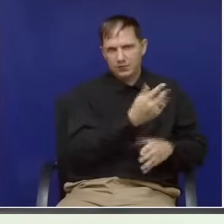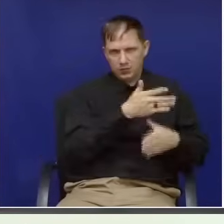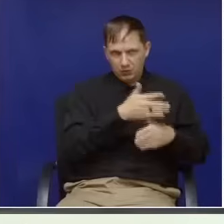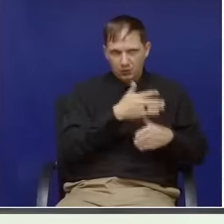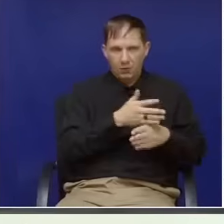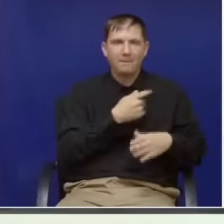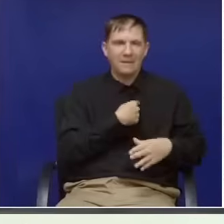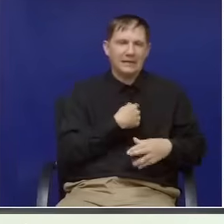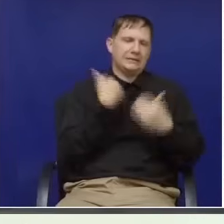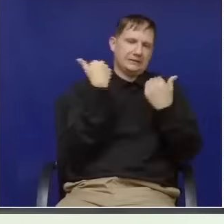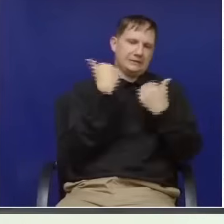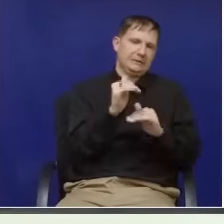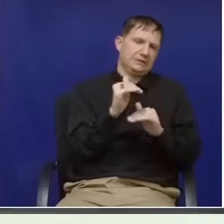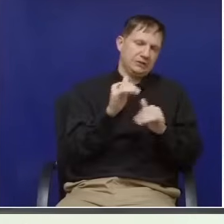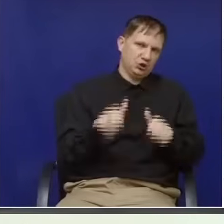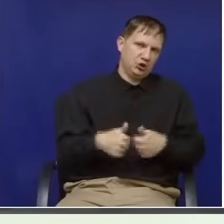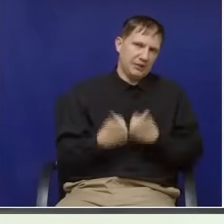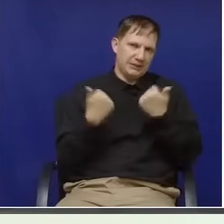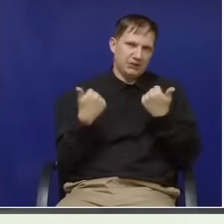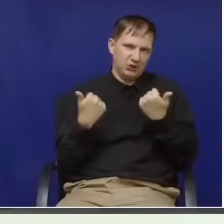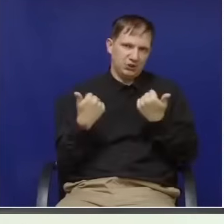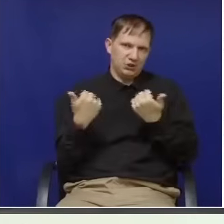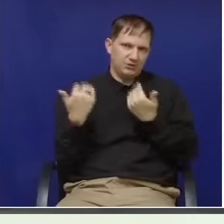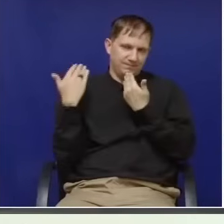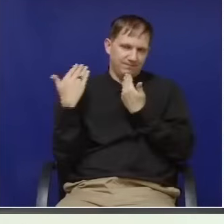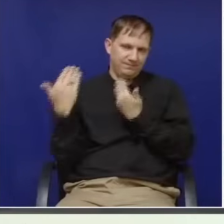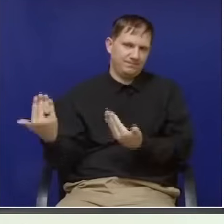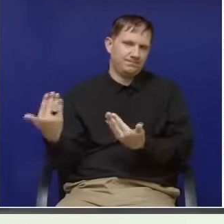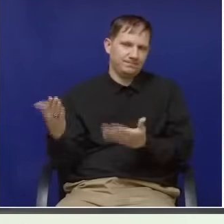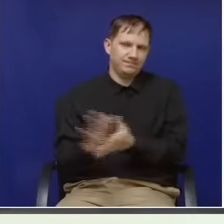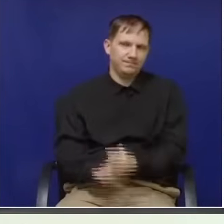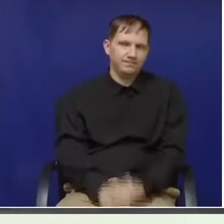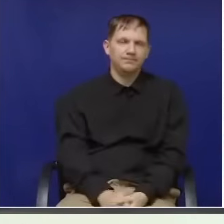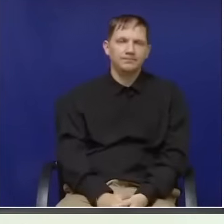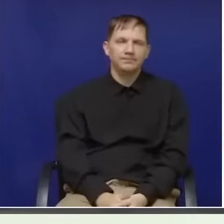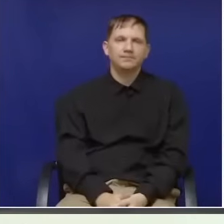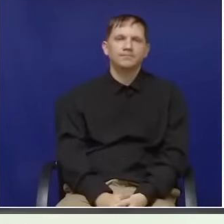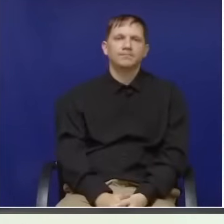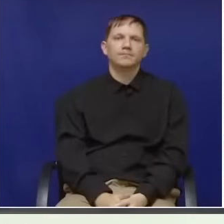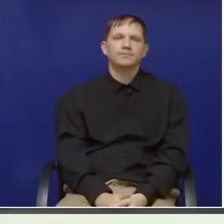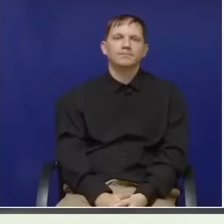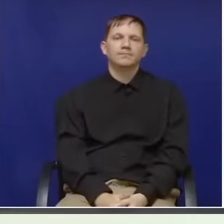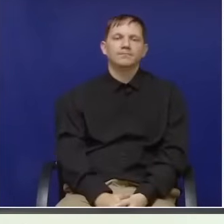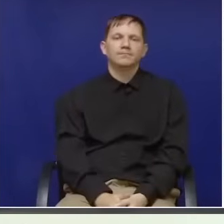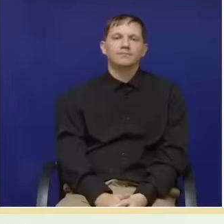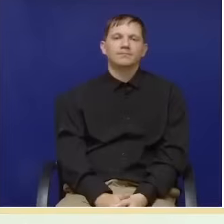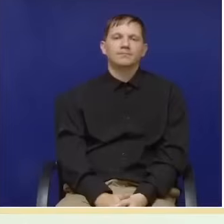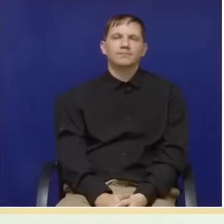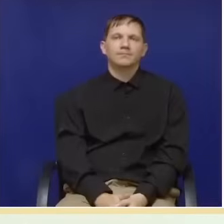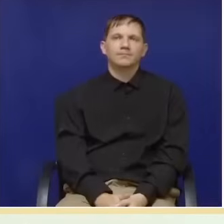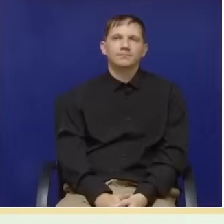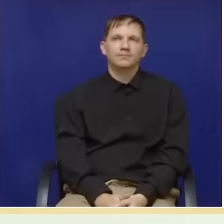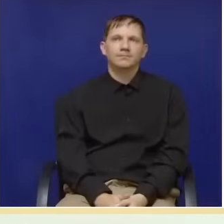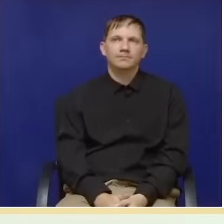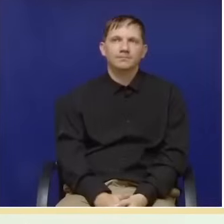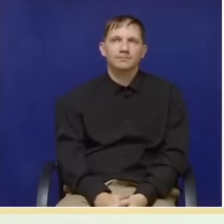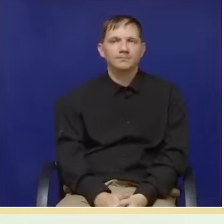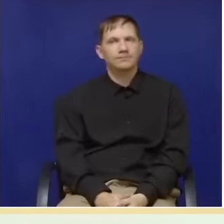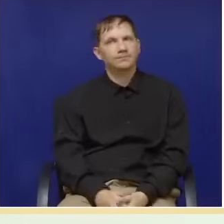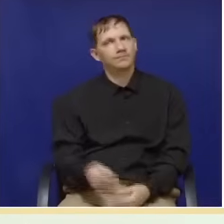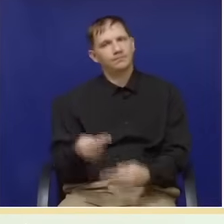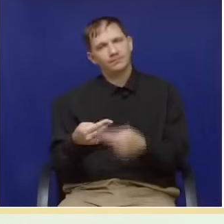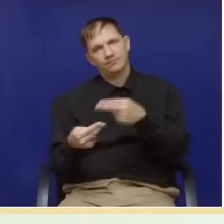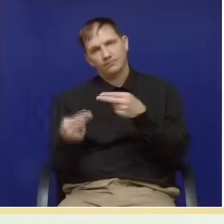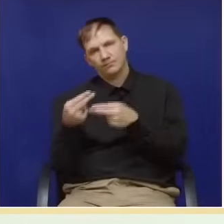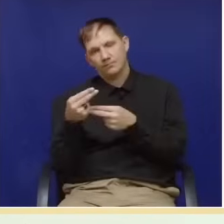resource constraints that they have. Thank you very much, Chairperson. Thank you. Honorable Shongwe, you may ask the